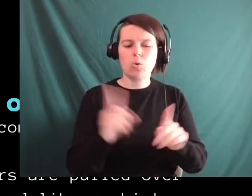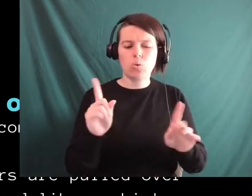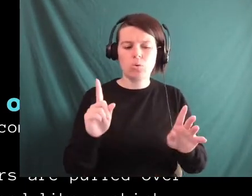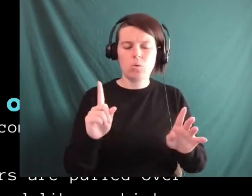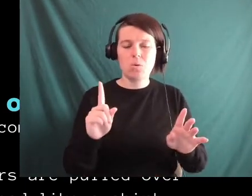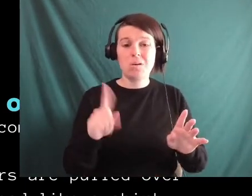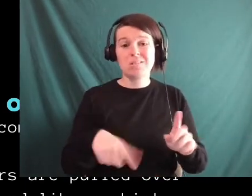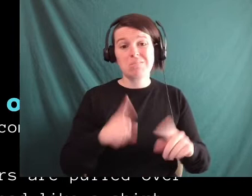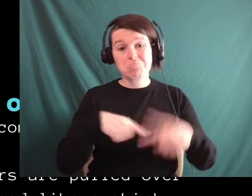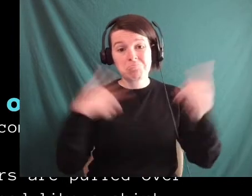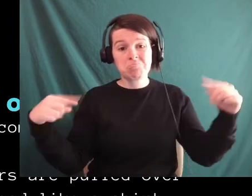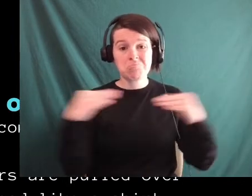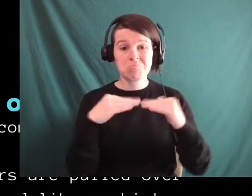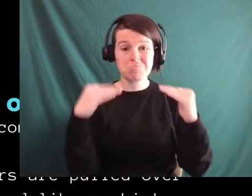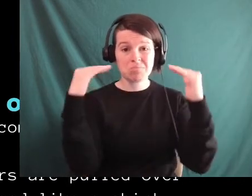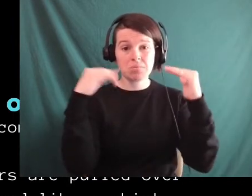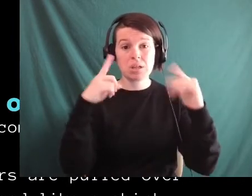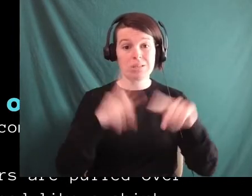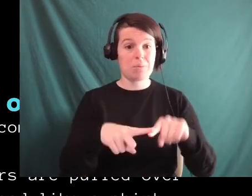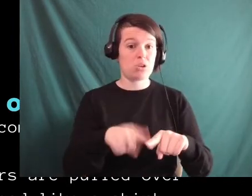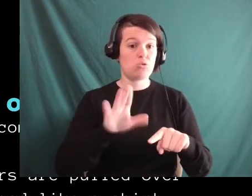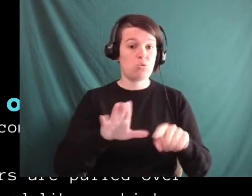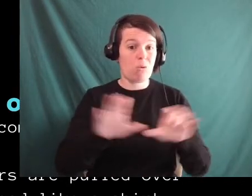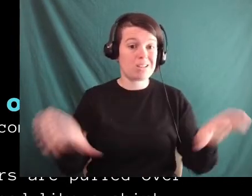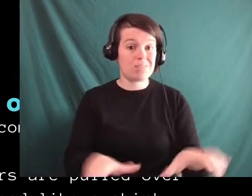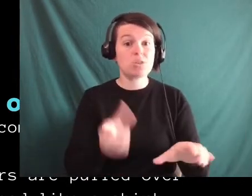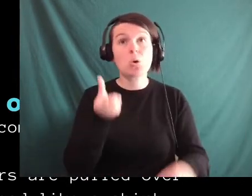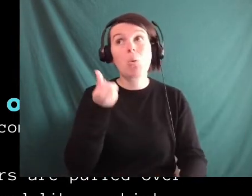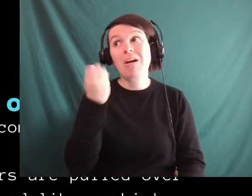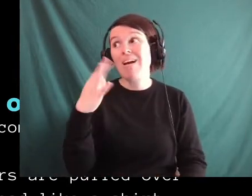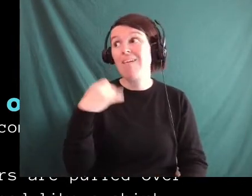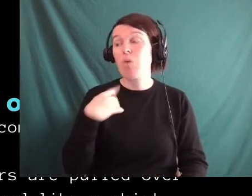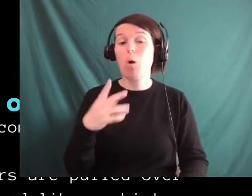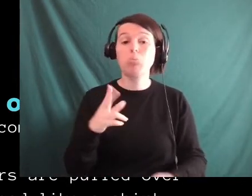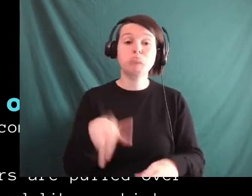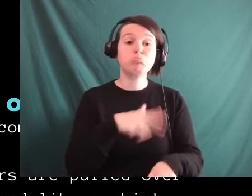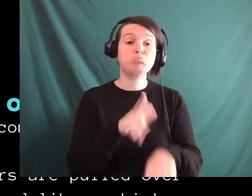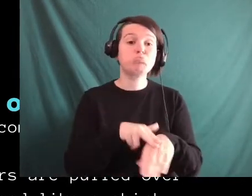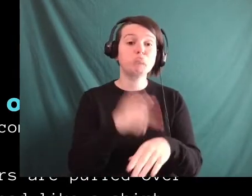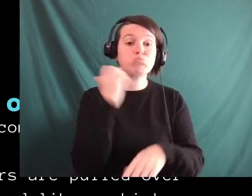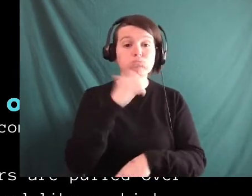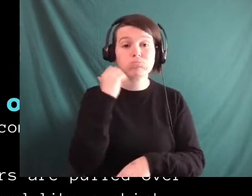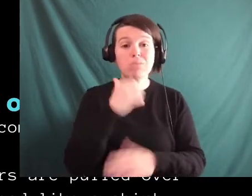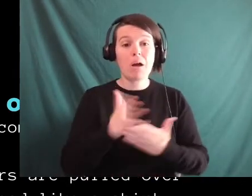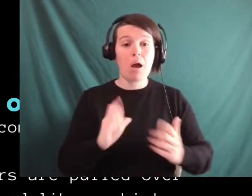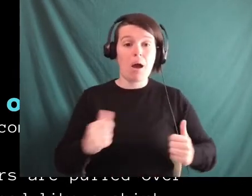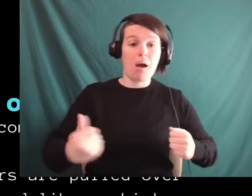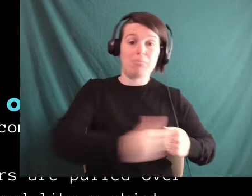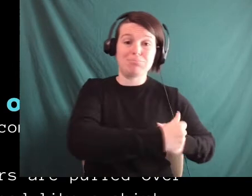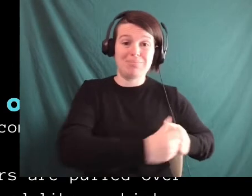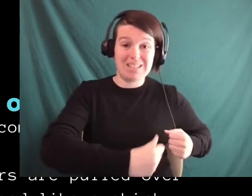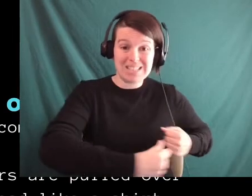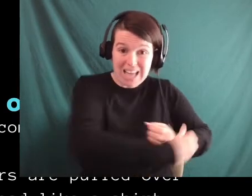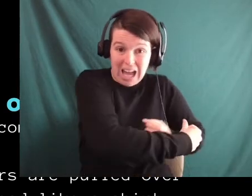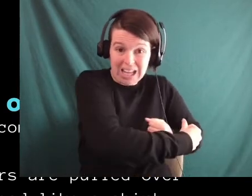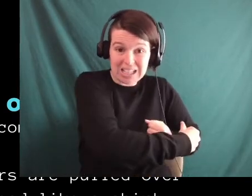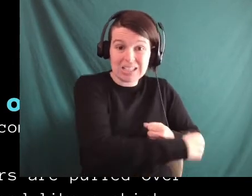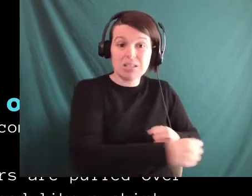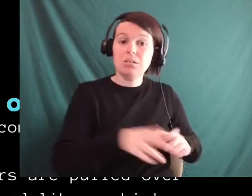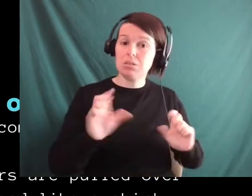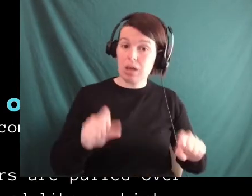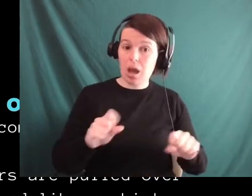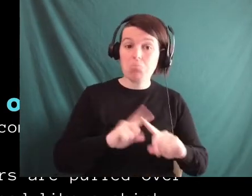different levels depending on your activity. So maybe for normal activities, you bind a little tighter, but while working out, you